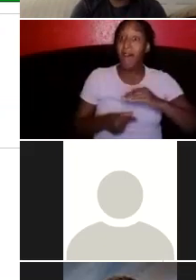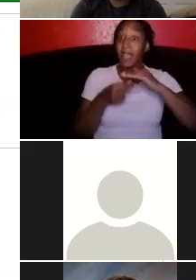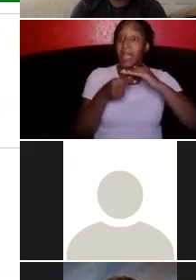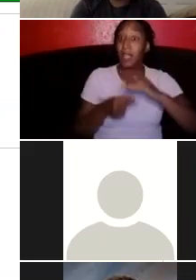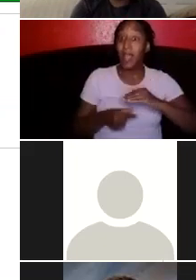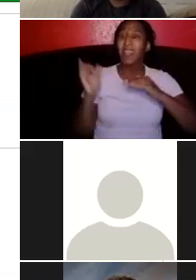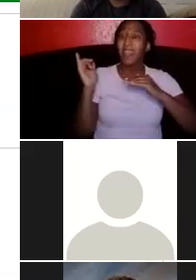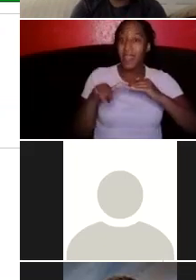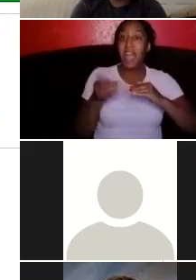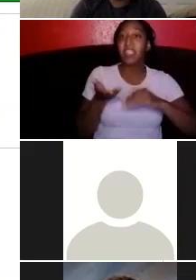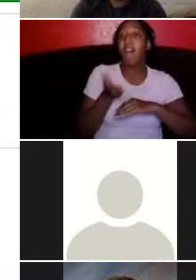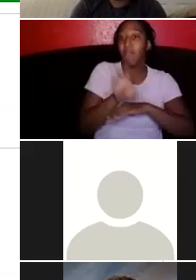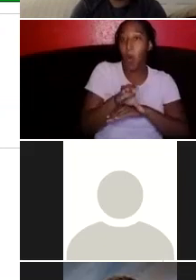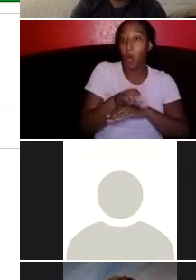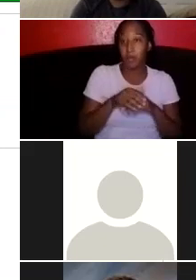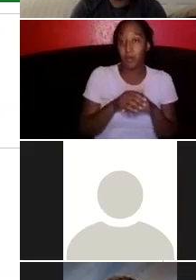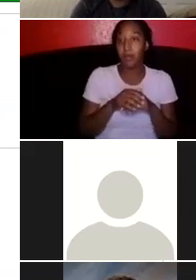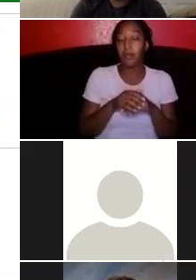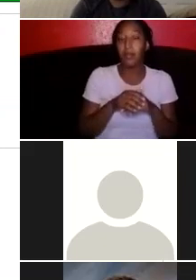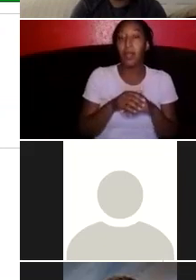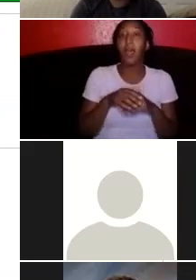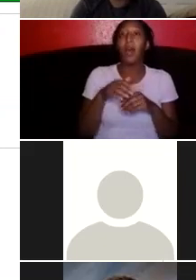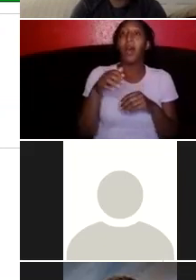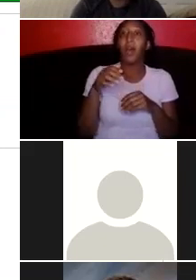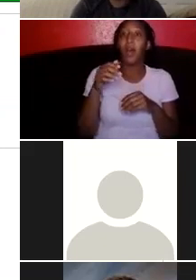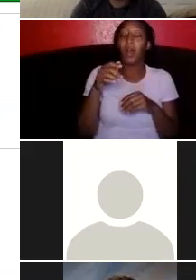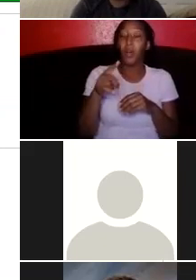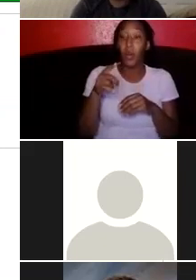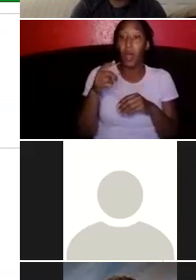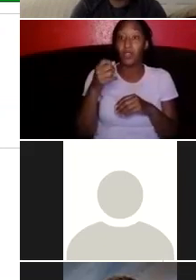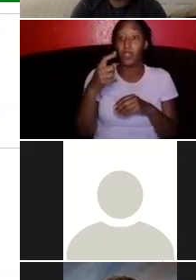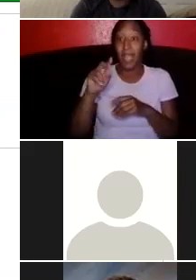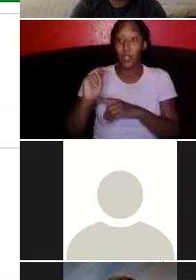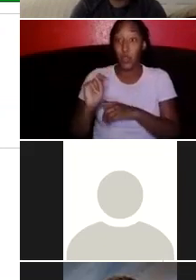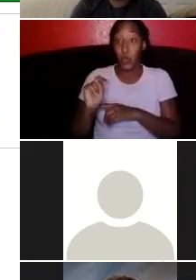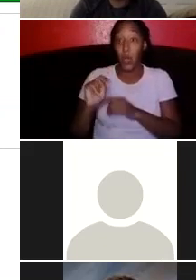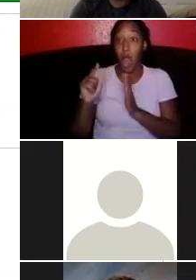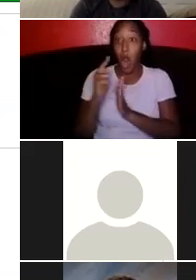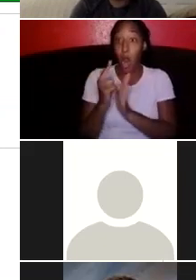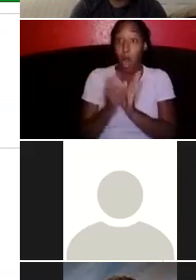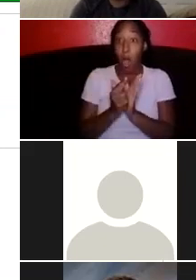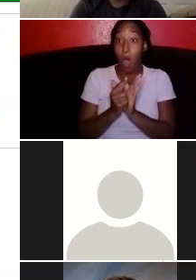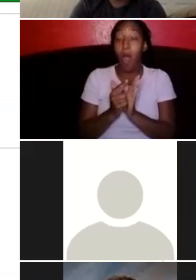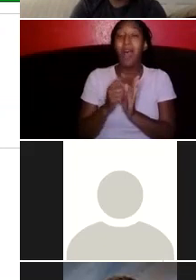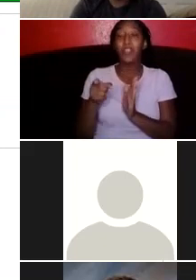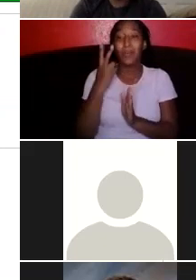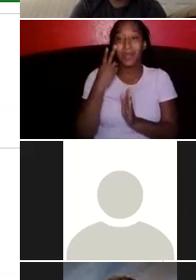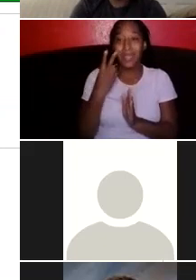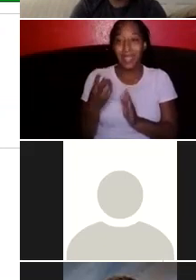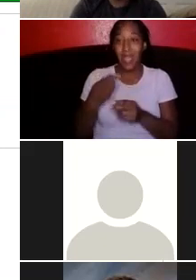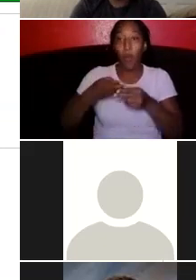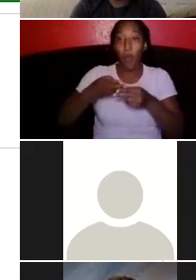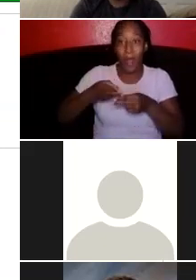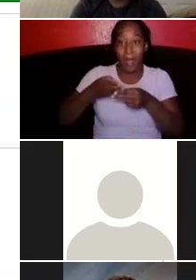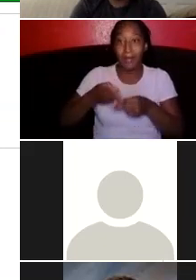deal with weight. Weight is a force that's present on any object that has